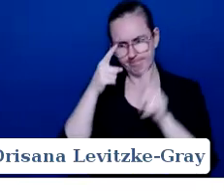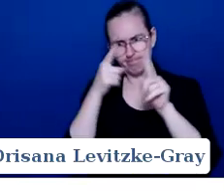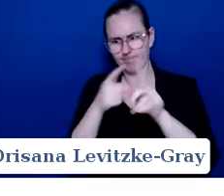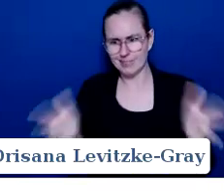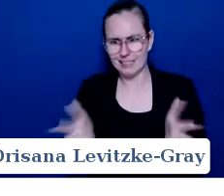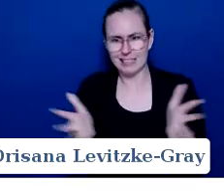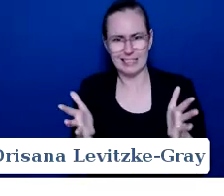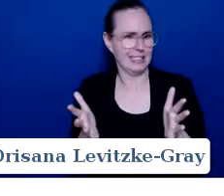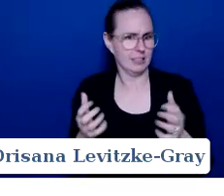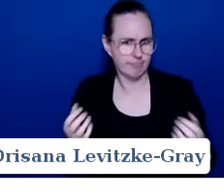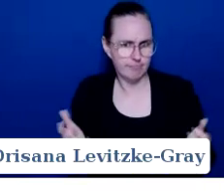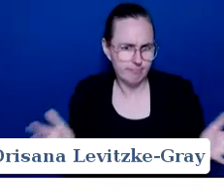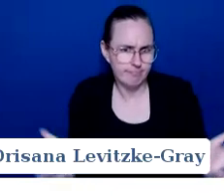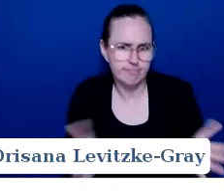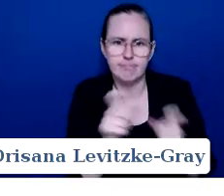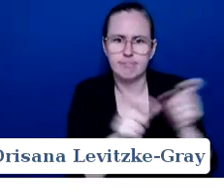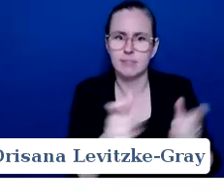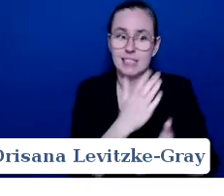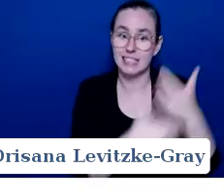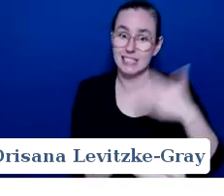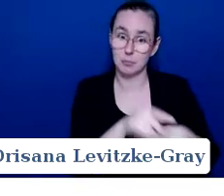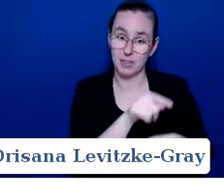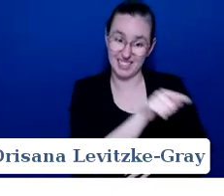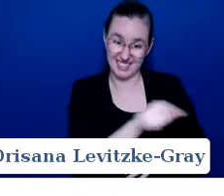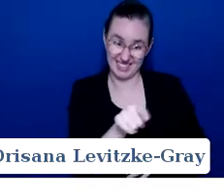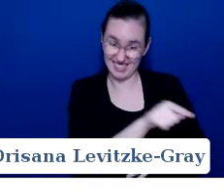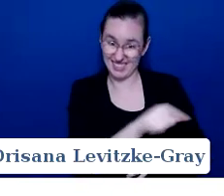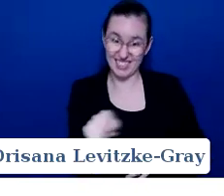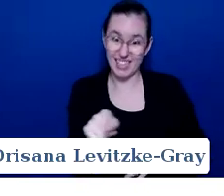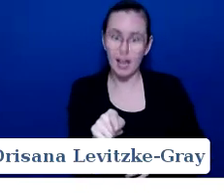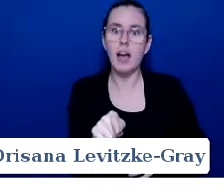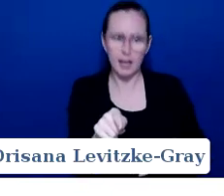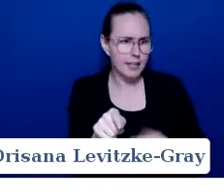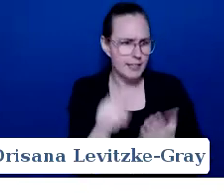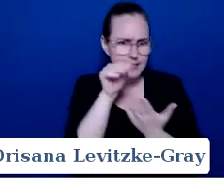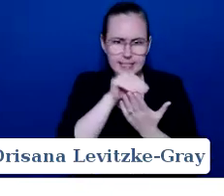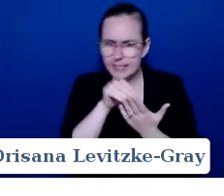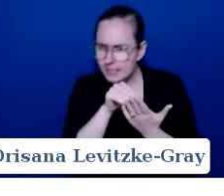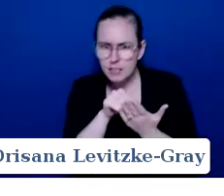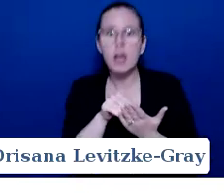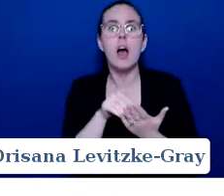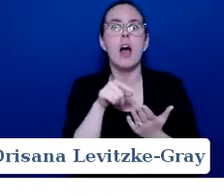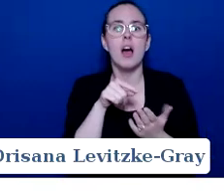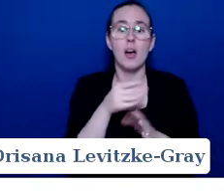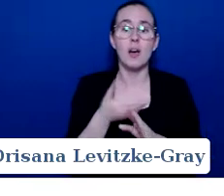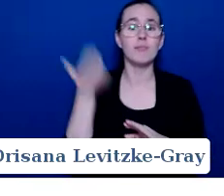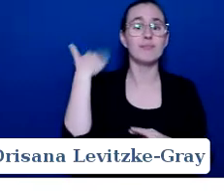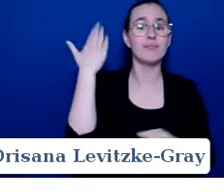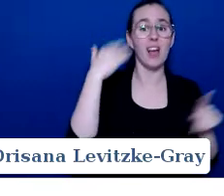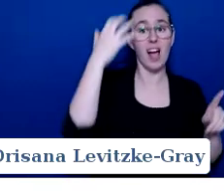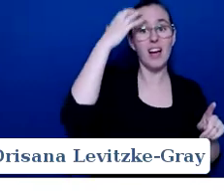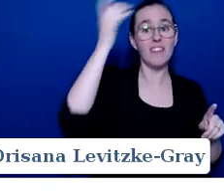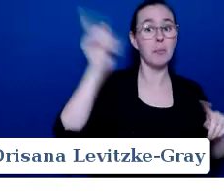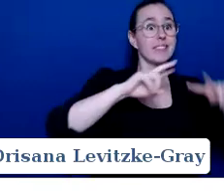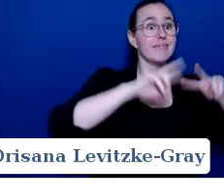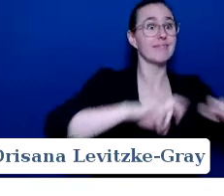will capture more person compared to the national statistic. So in Morocco, the trajectory was a little bit different.